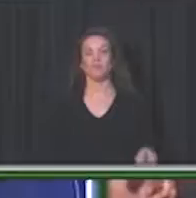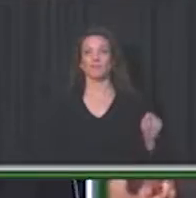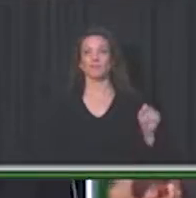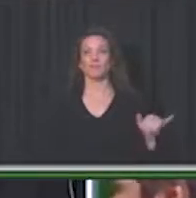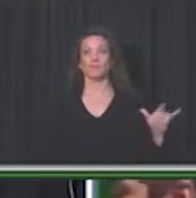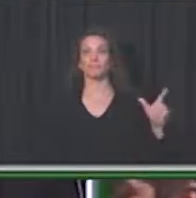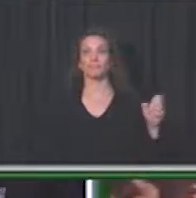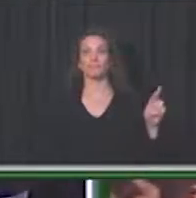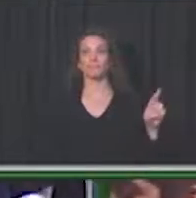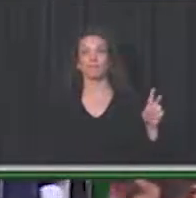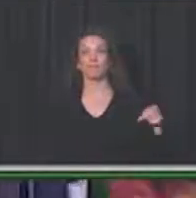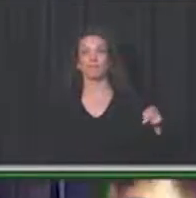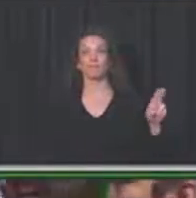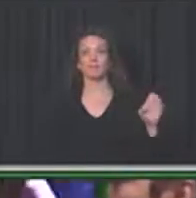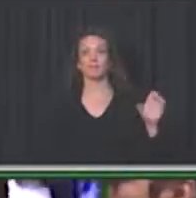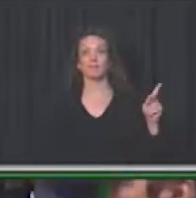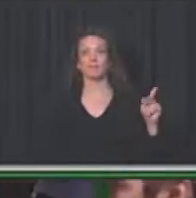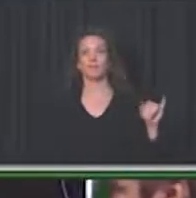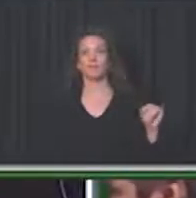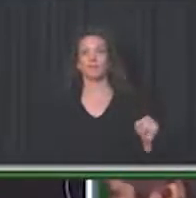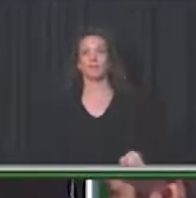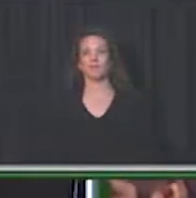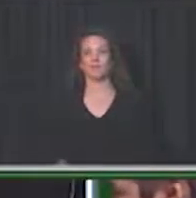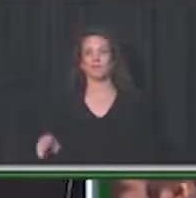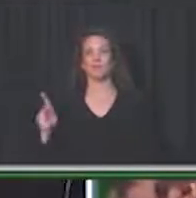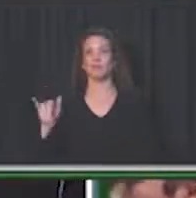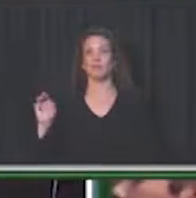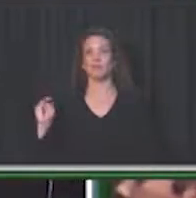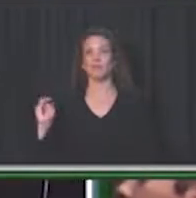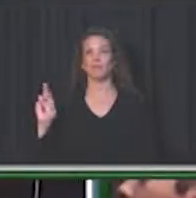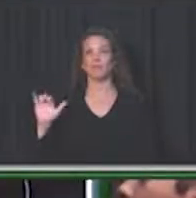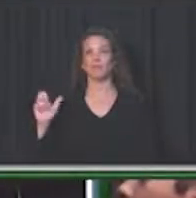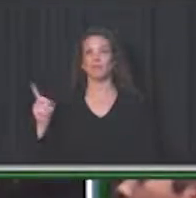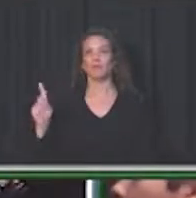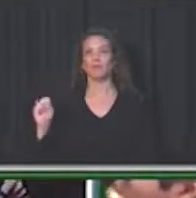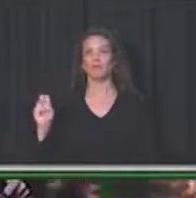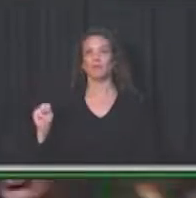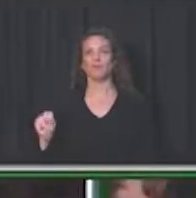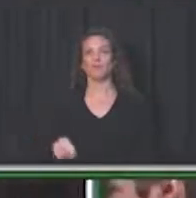Tyler Puckett. Kim Richards.